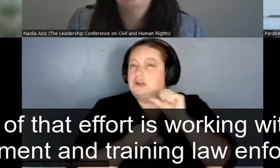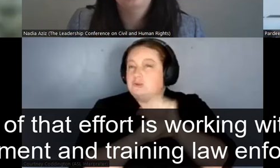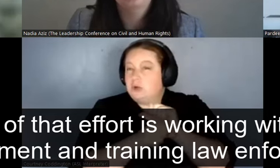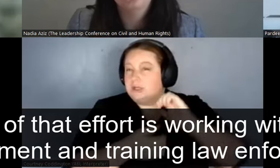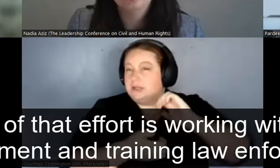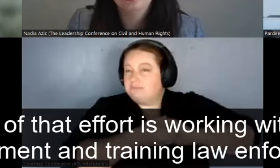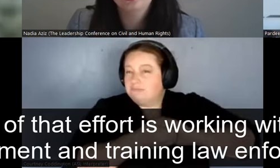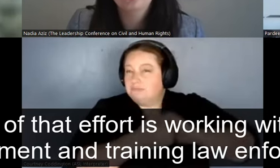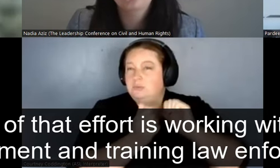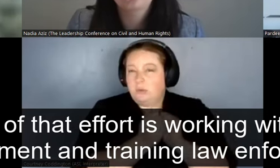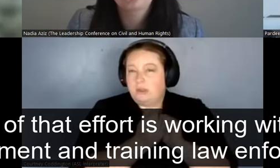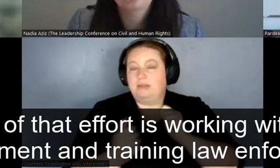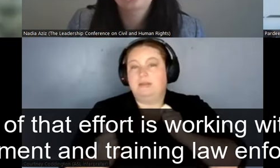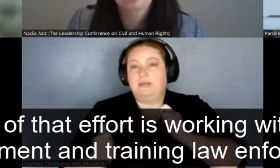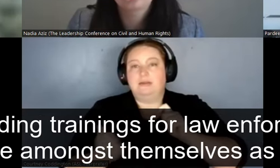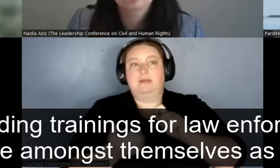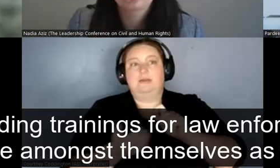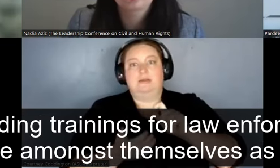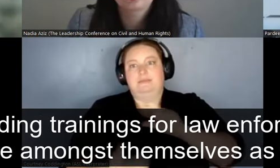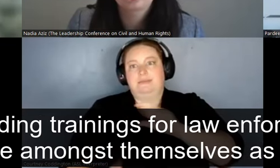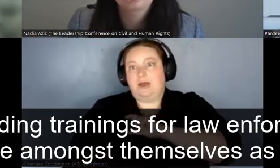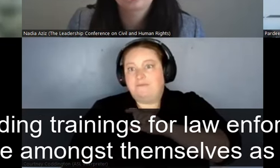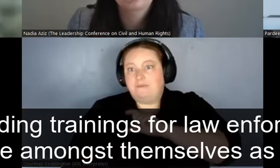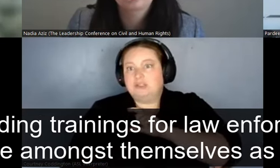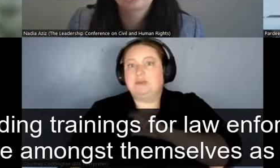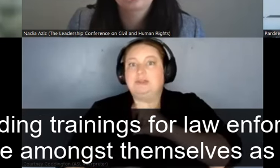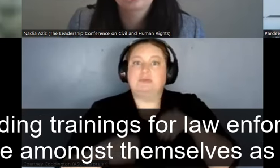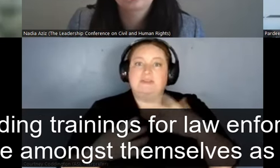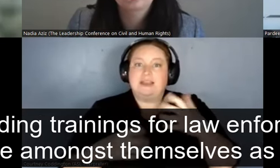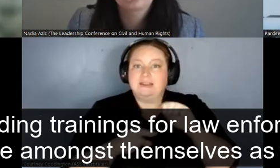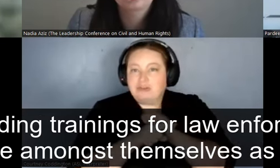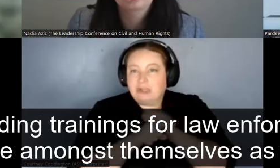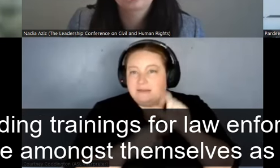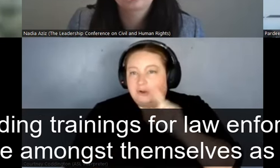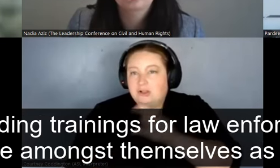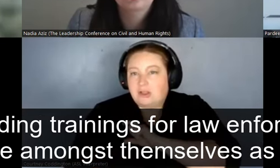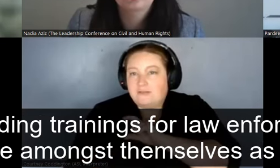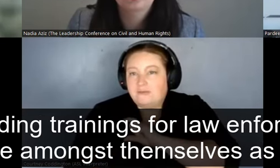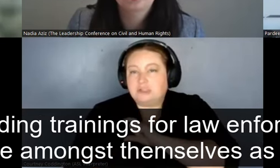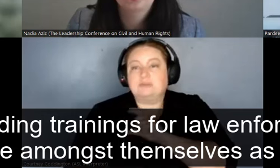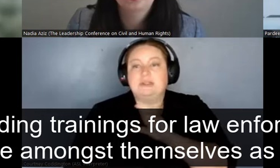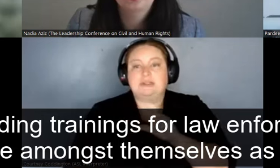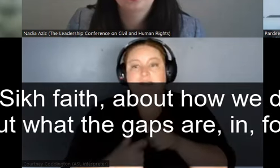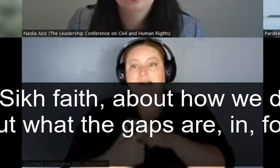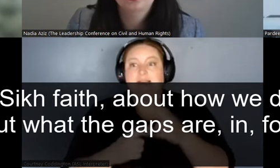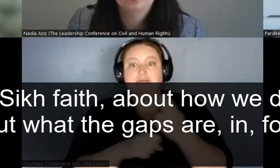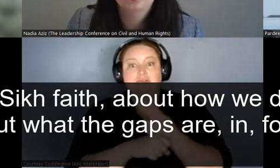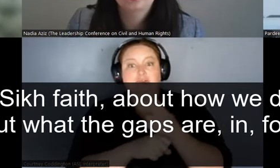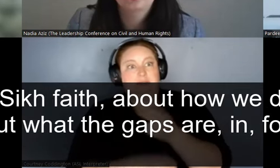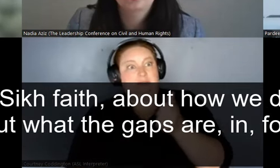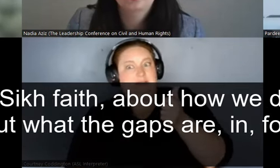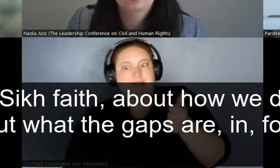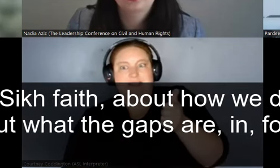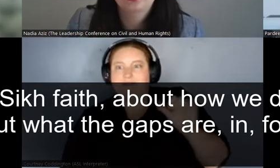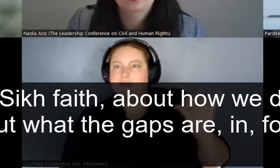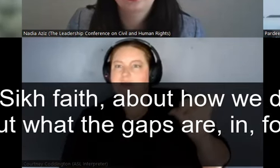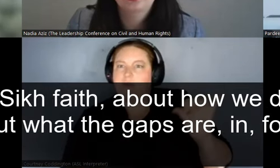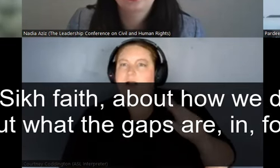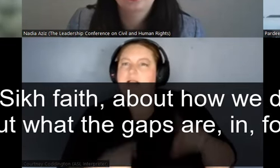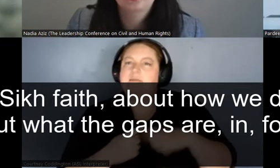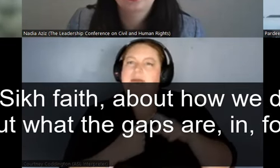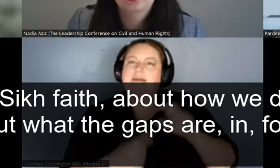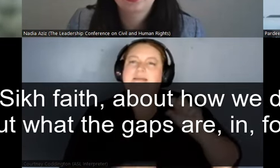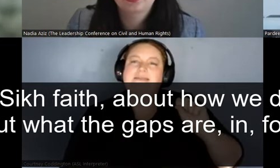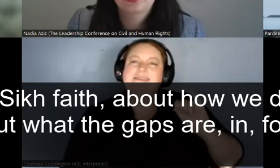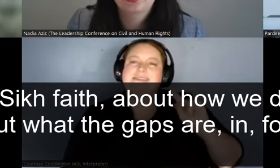and training law enforcement and providing trainings for law enforcement to then utilize amongst themselves as well about the sick fate, about